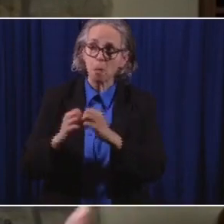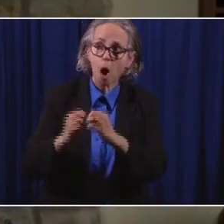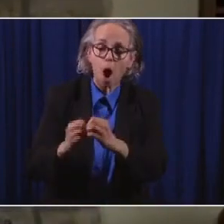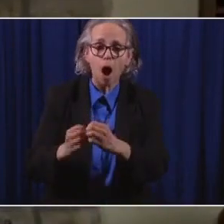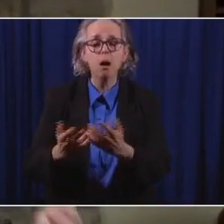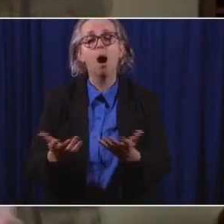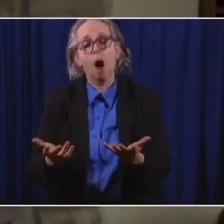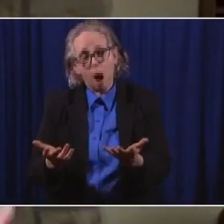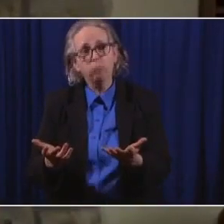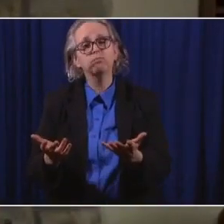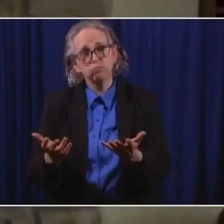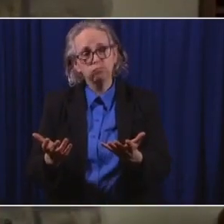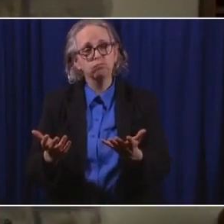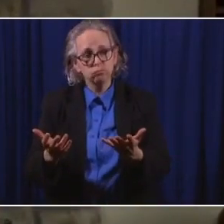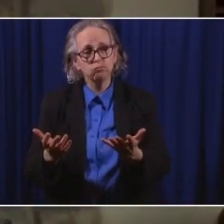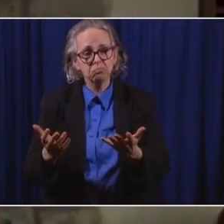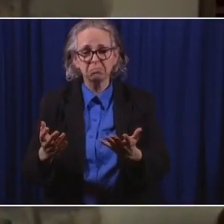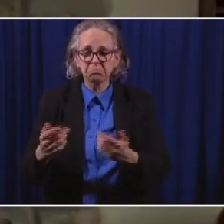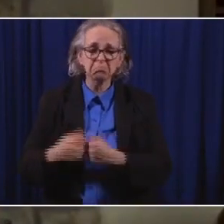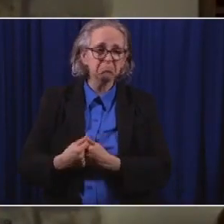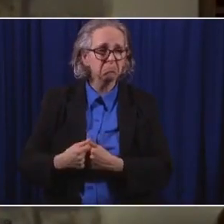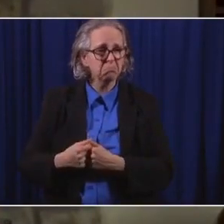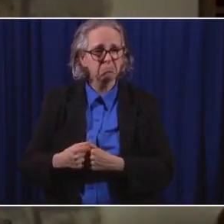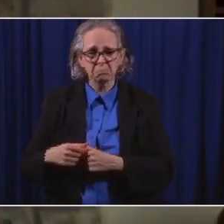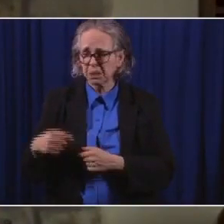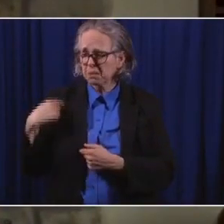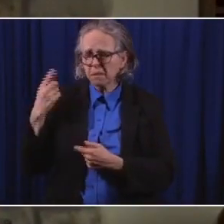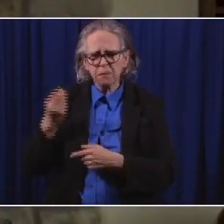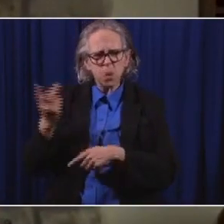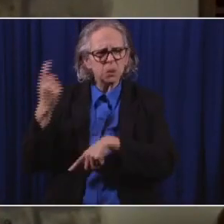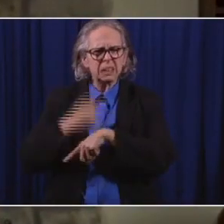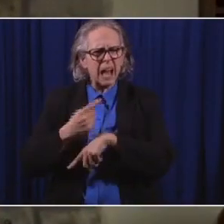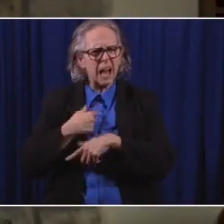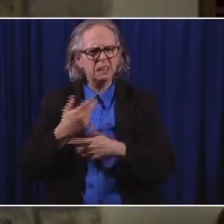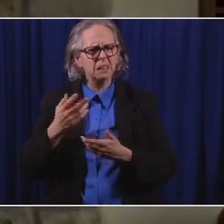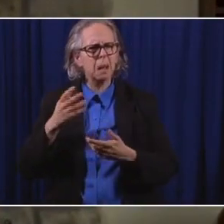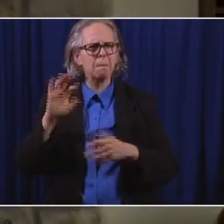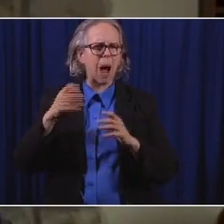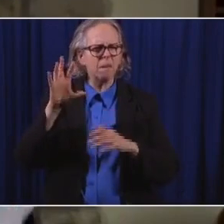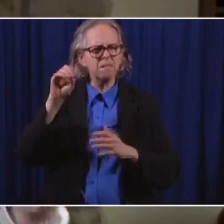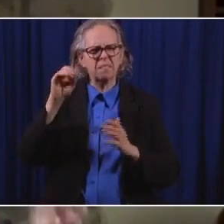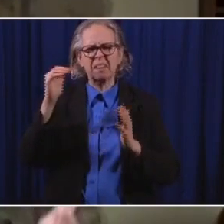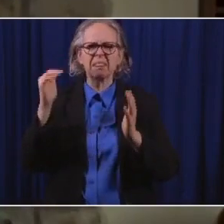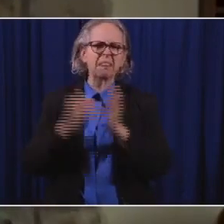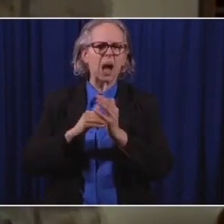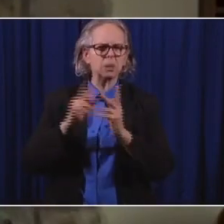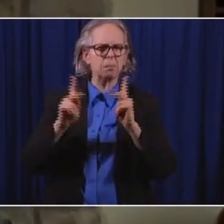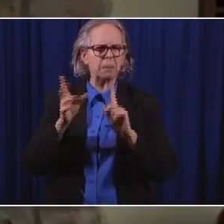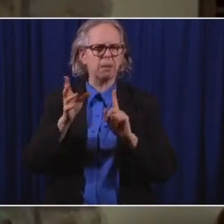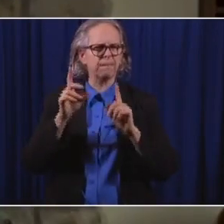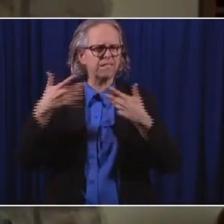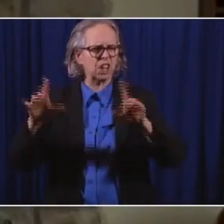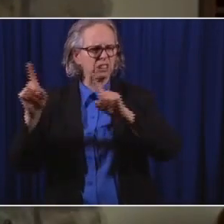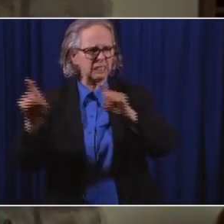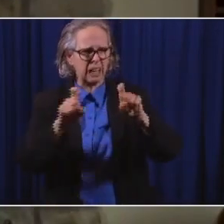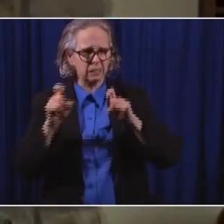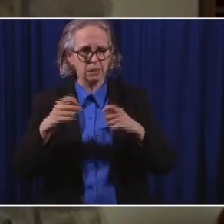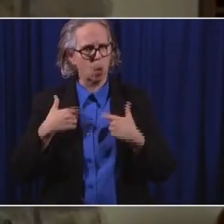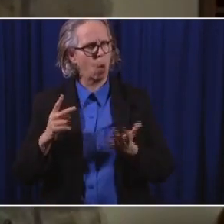days as it keeps coming in. But, 50,000 tests. Now, look, I'd love to double the testing. I'd love to have it